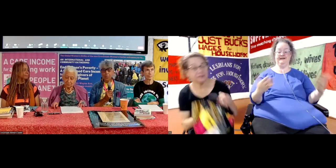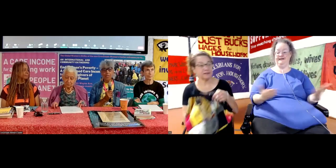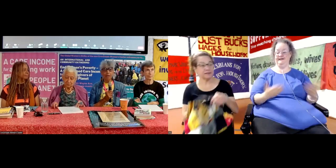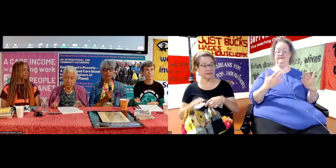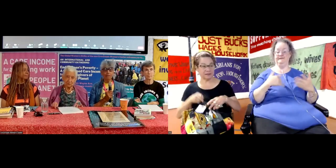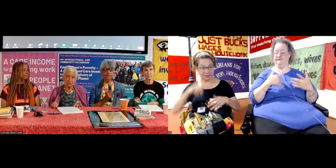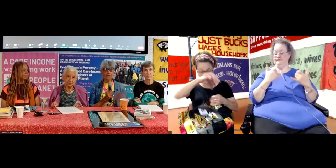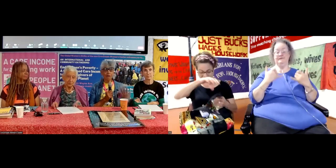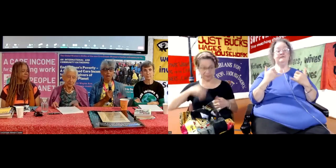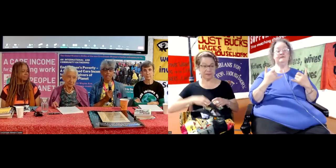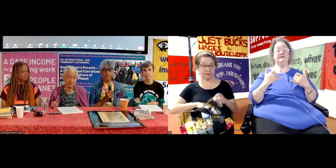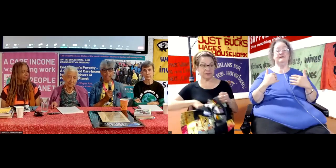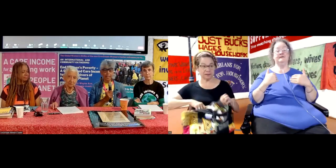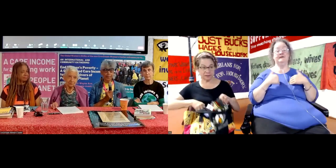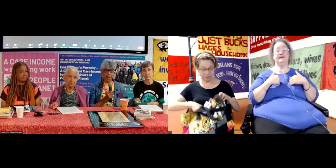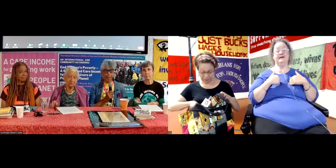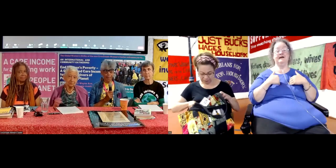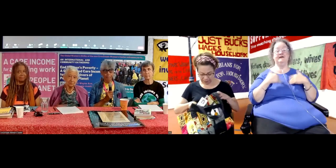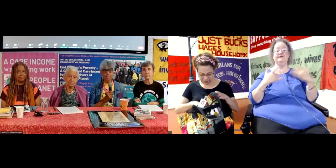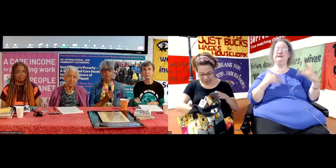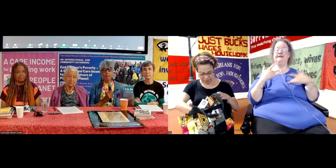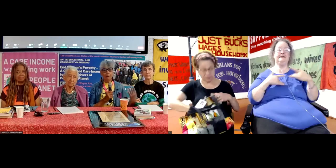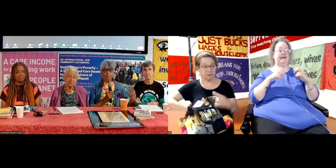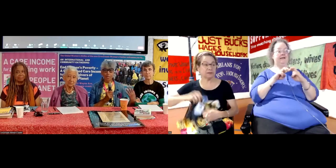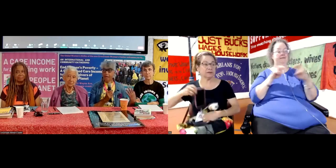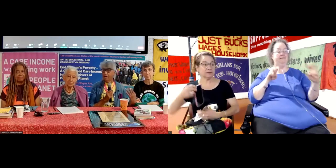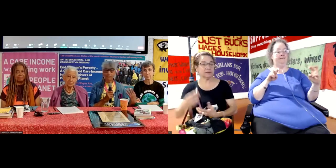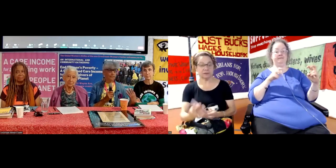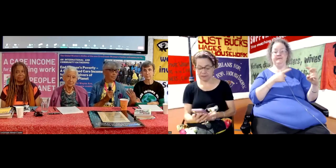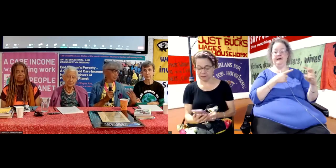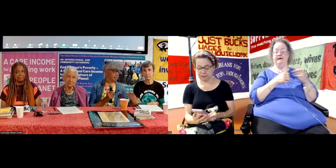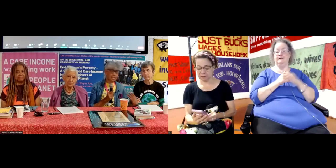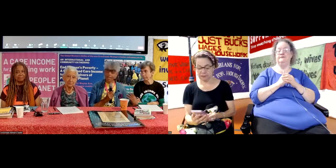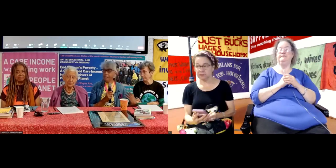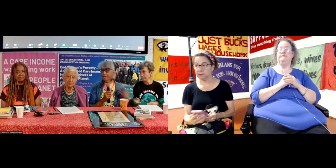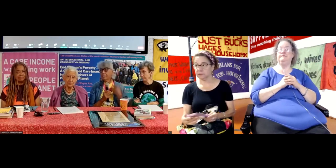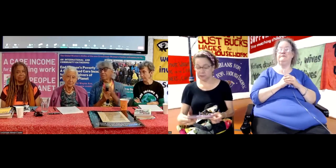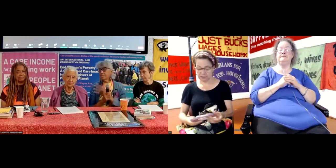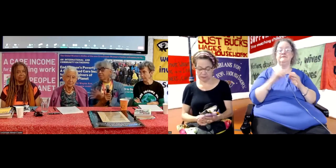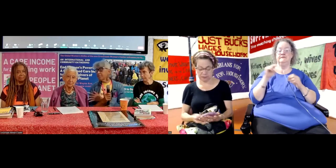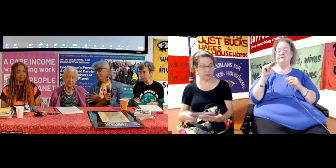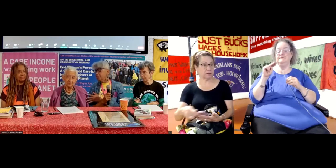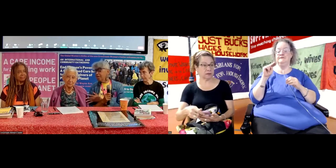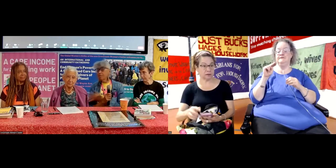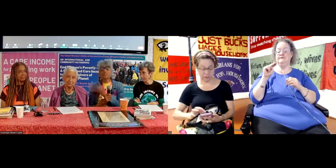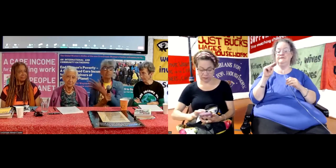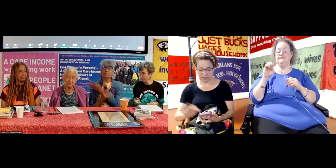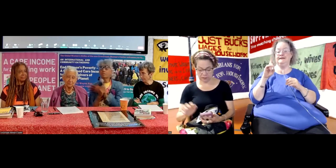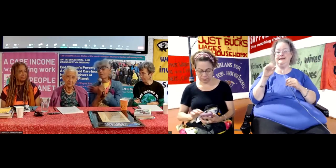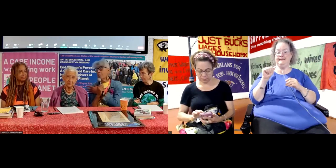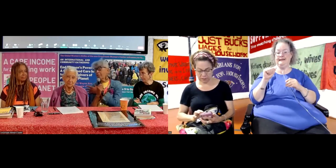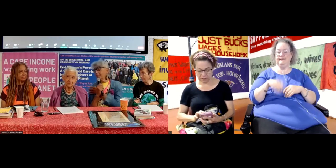today we have exciting panel. We have Nina, Selma